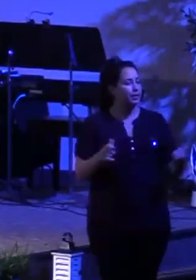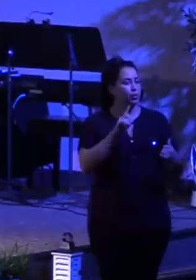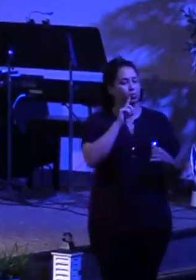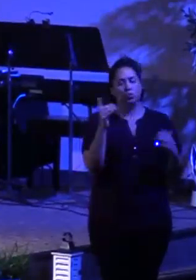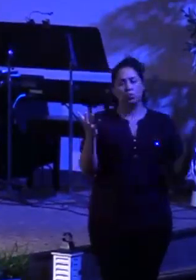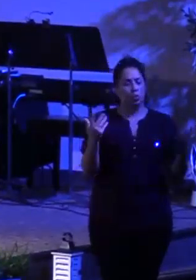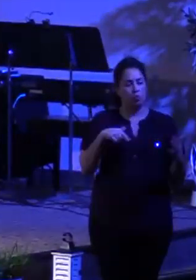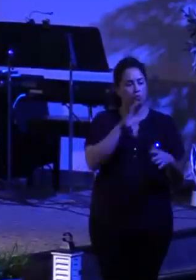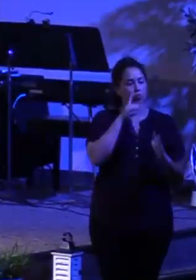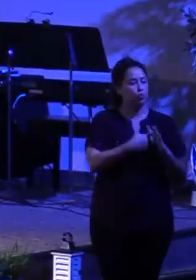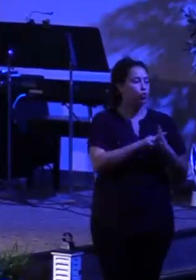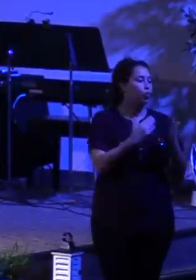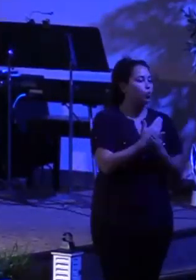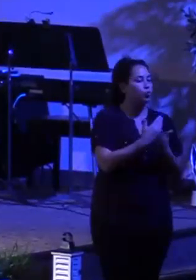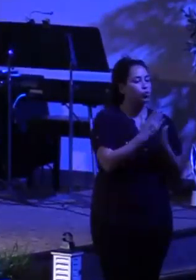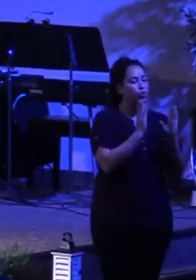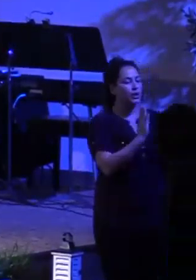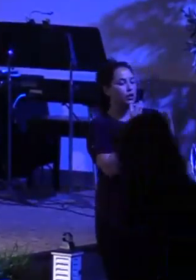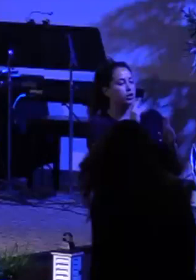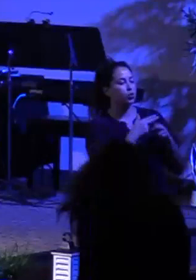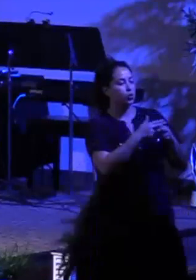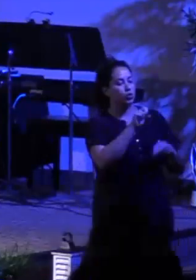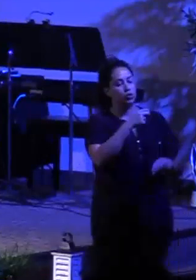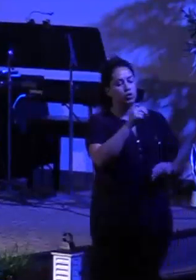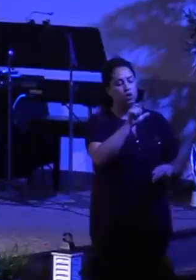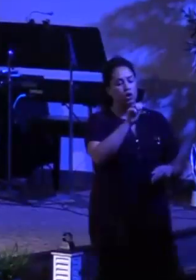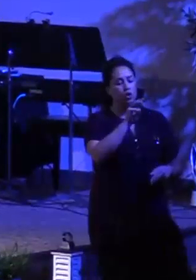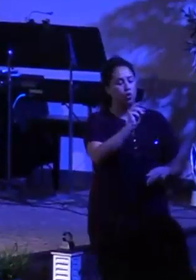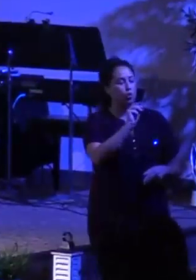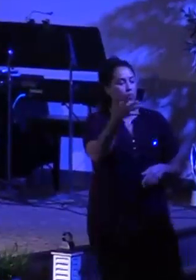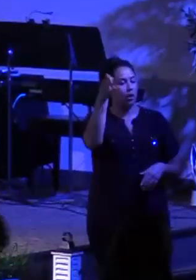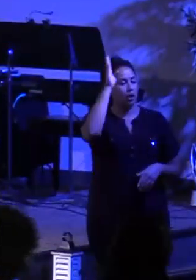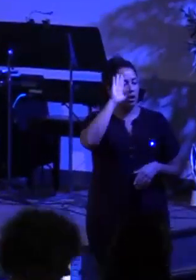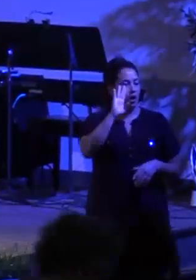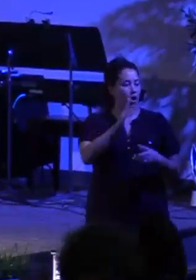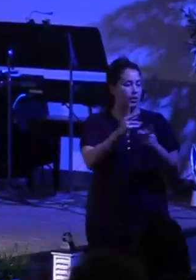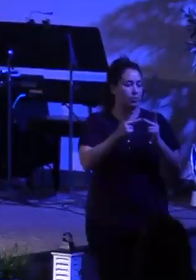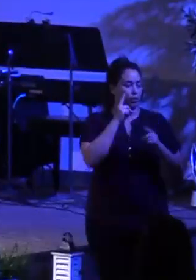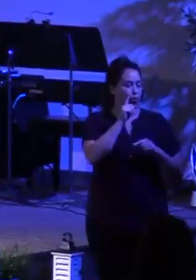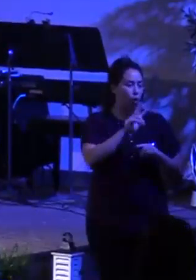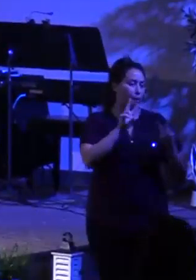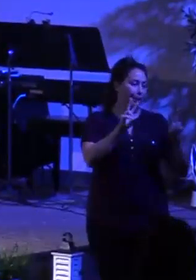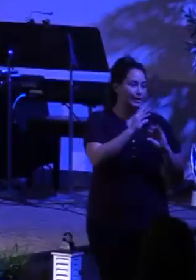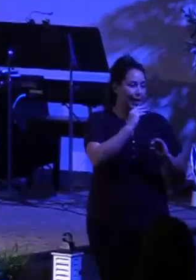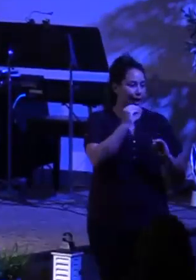starting a new series called Shalom, God's Plan for Peace and Wholeness. So Shalom,